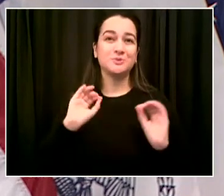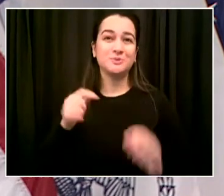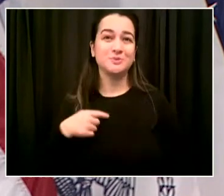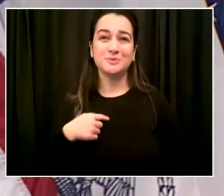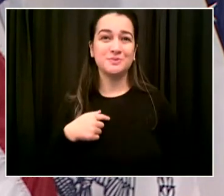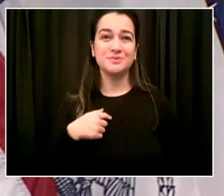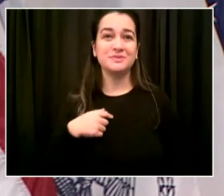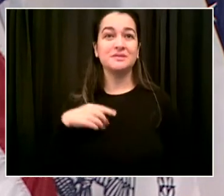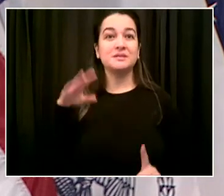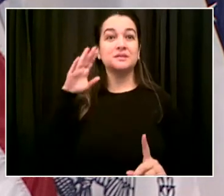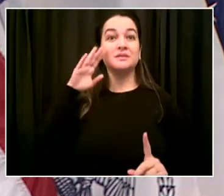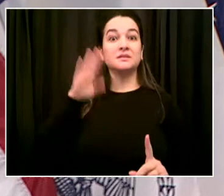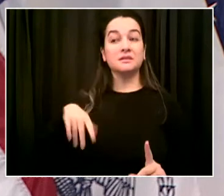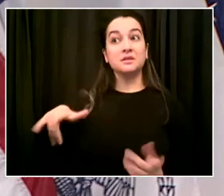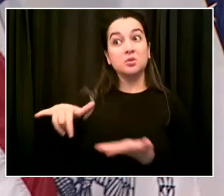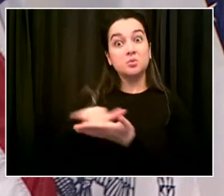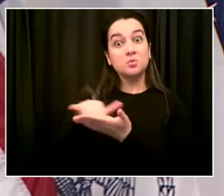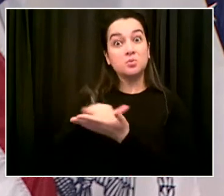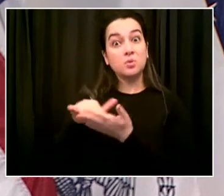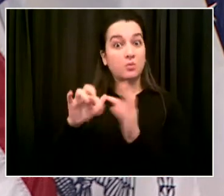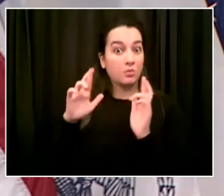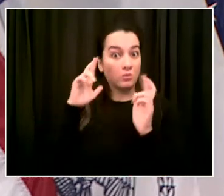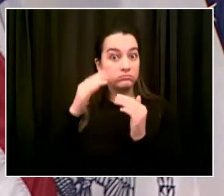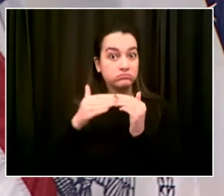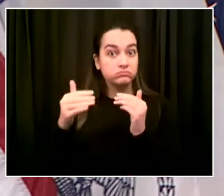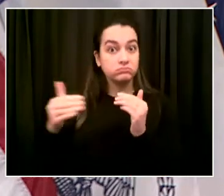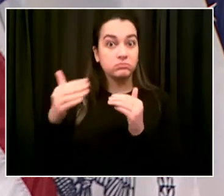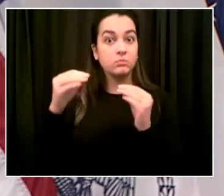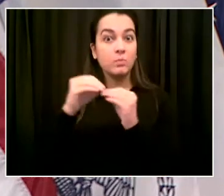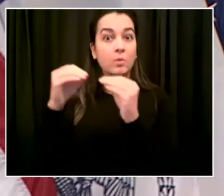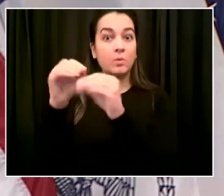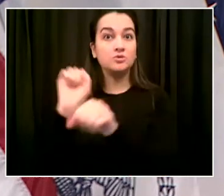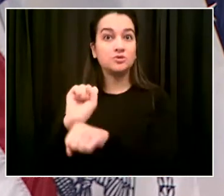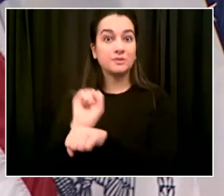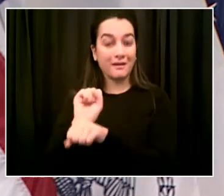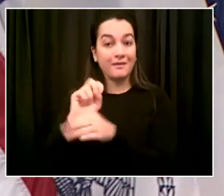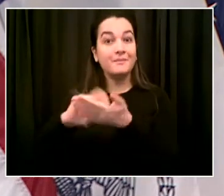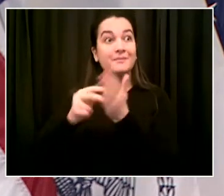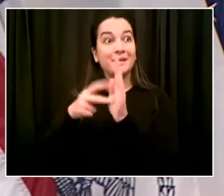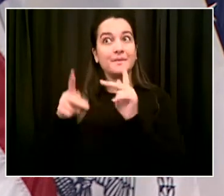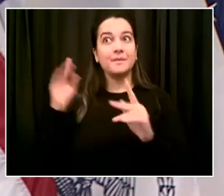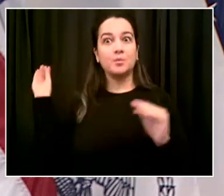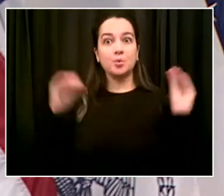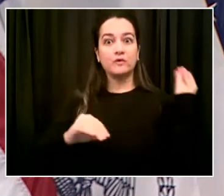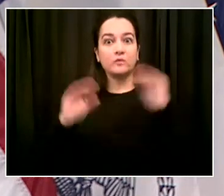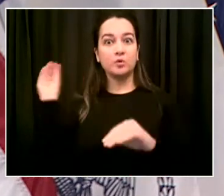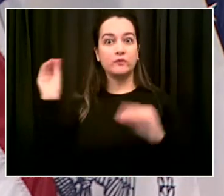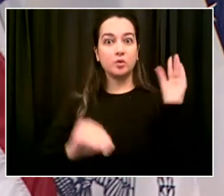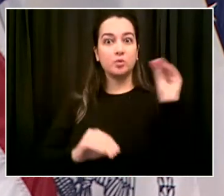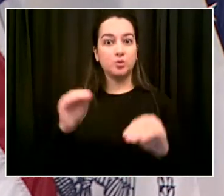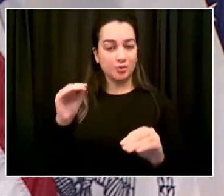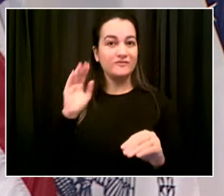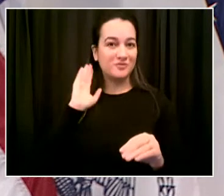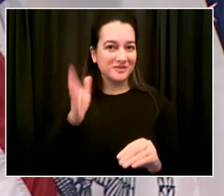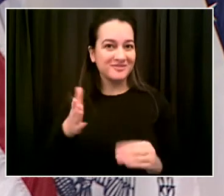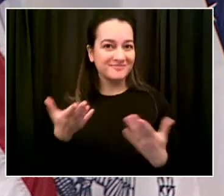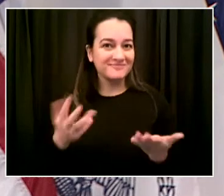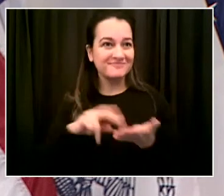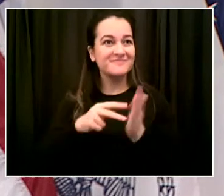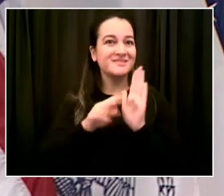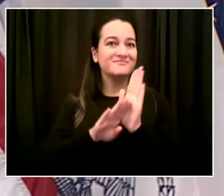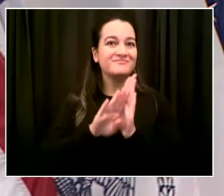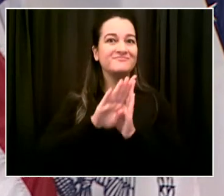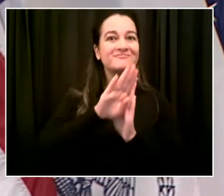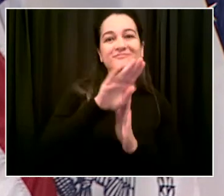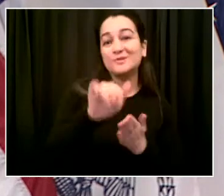say recovery for all of us, it means everything. It means getting jobs back, ensuring that the city comes back to life fully. You're